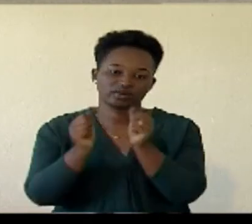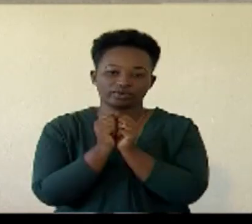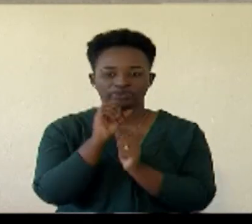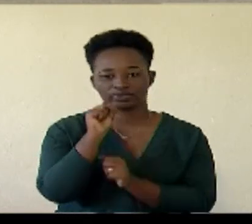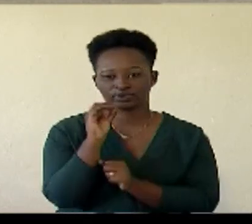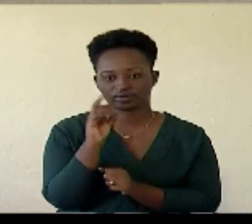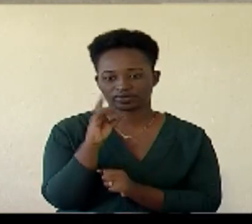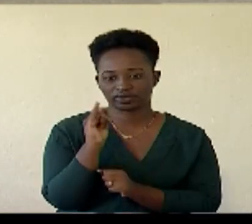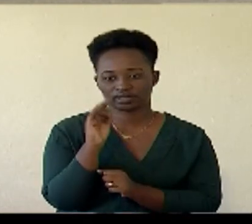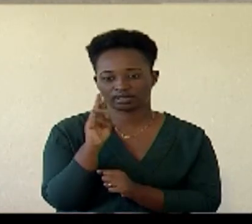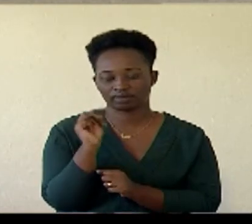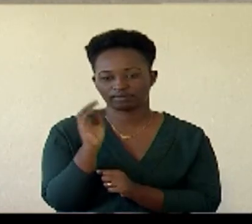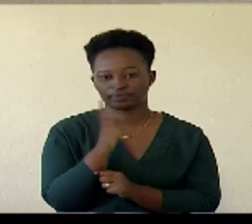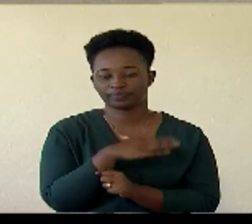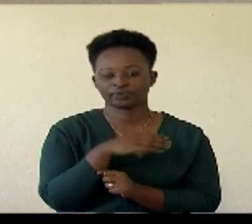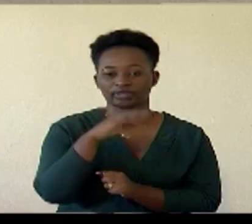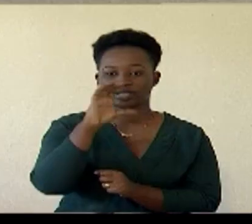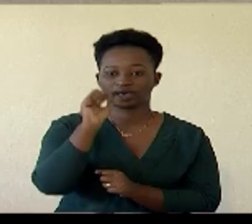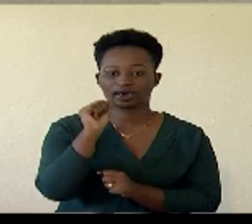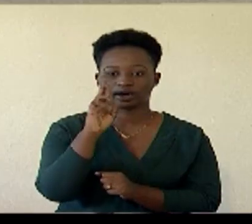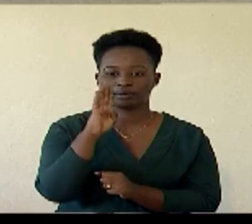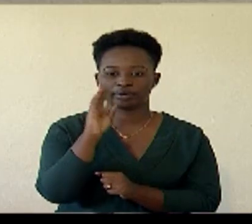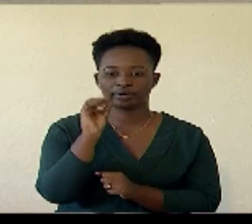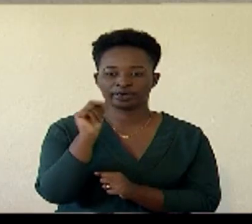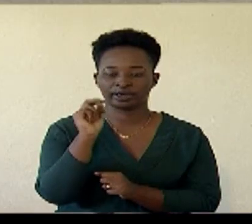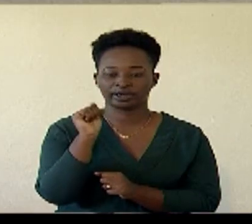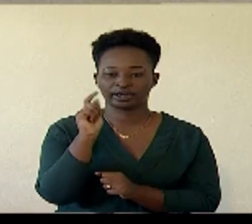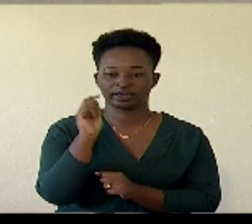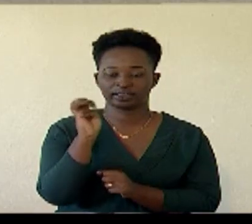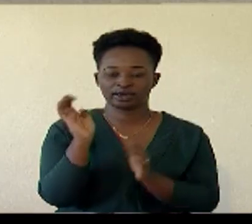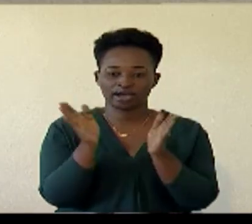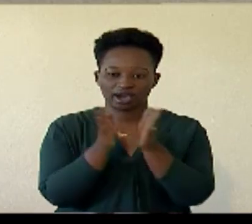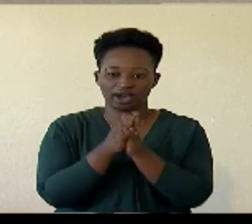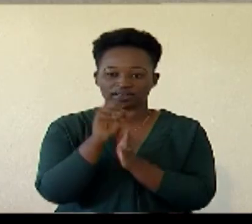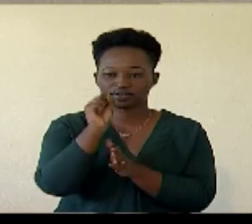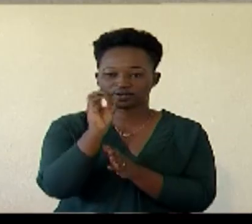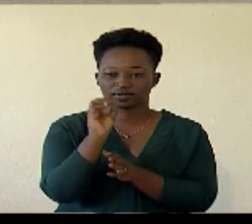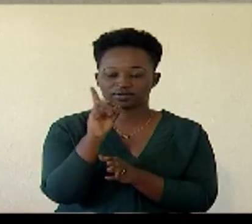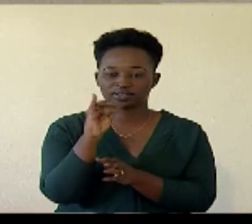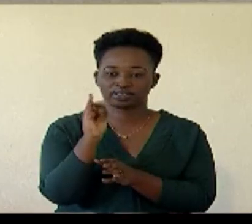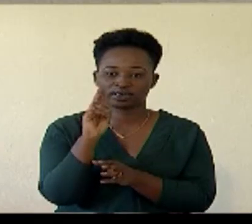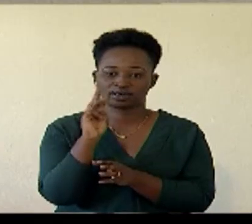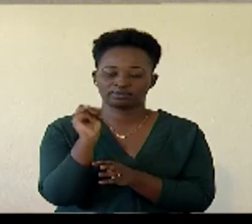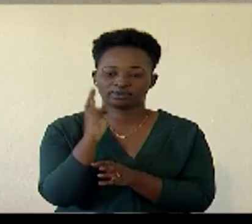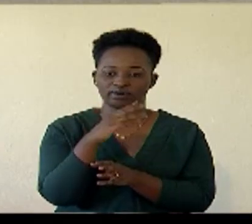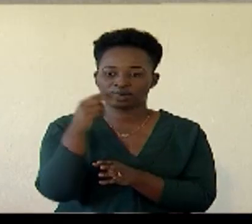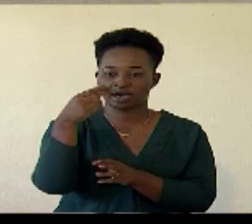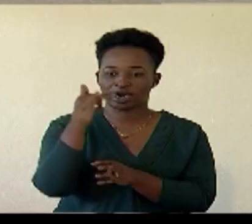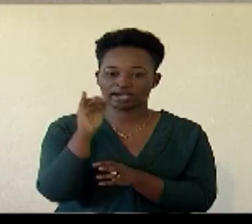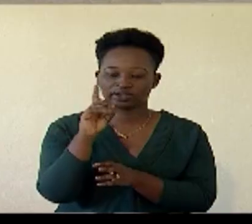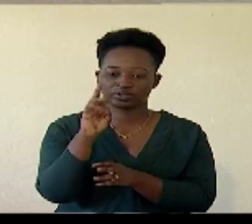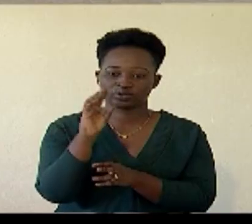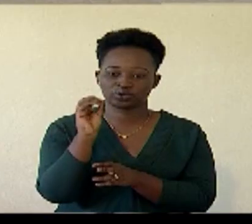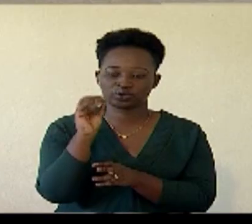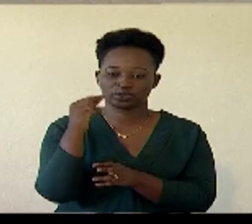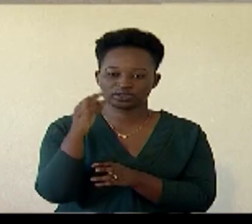carbonate and sodium hydrogen carbonate. So these reagents, either sodium carbonate